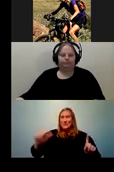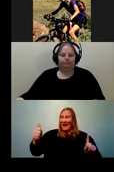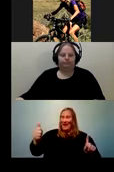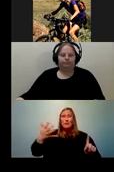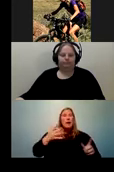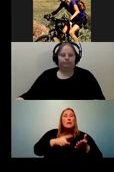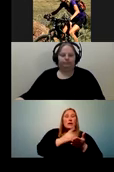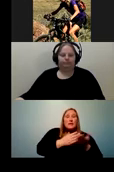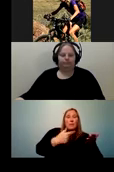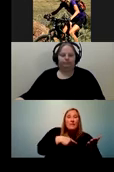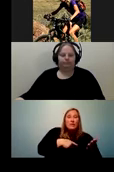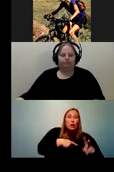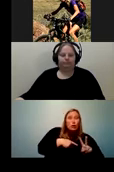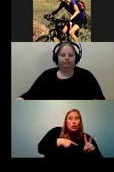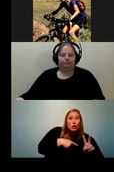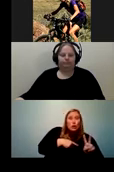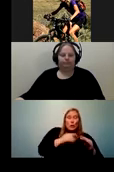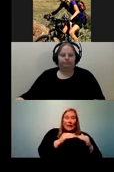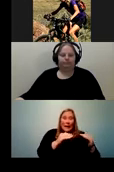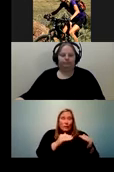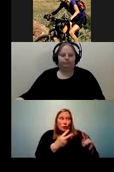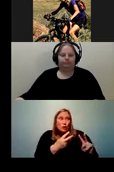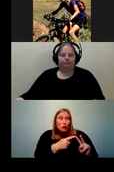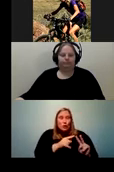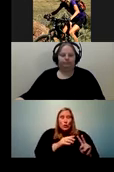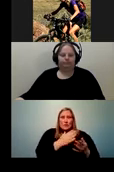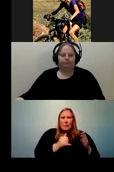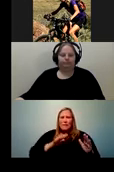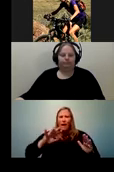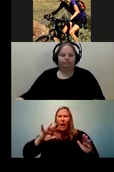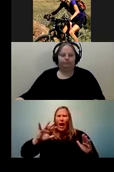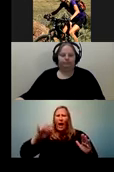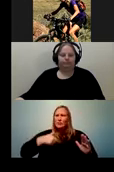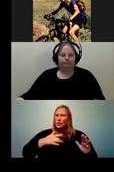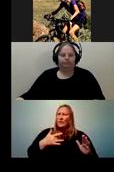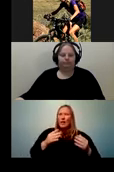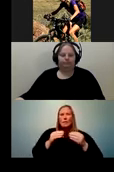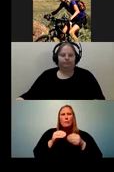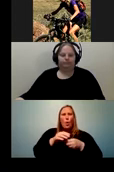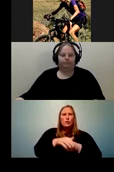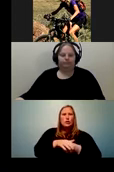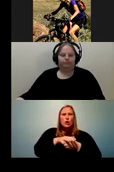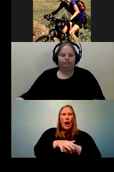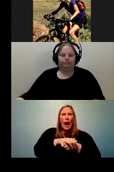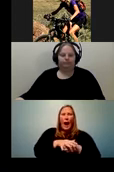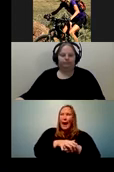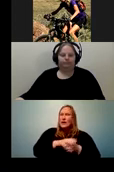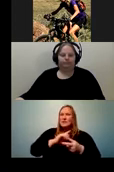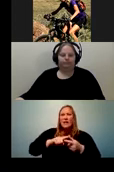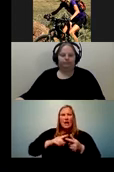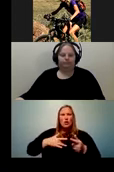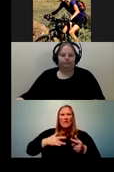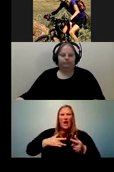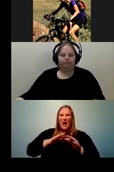maybe a 5. And so a little extra stress doesn't take much before you're telling a stranger